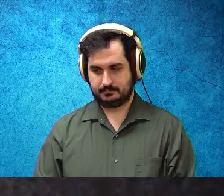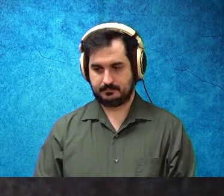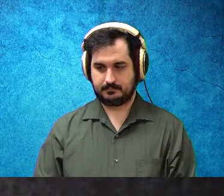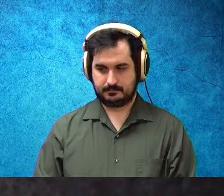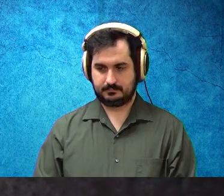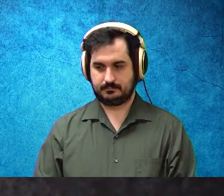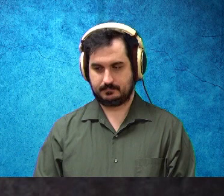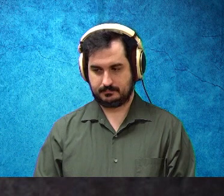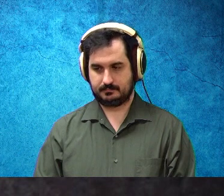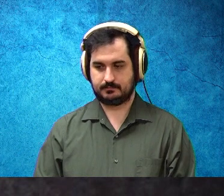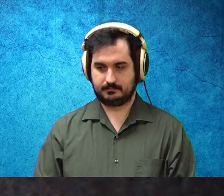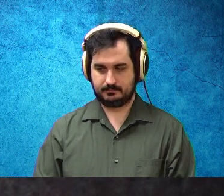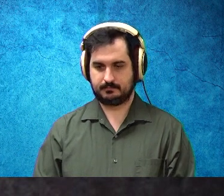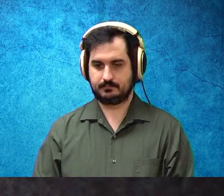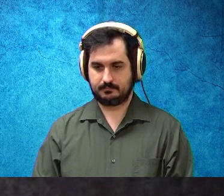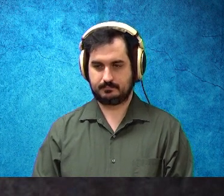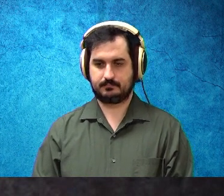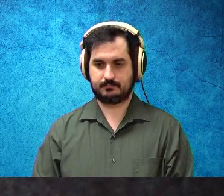Yeah.